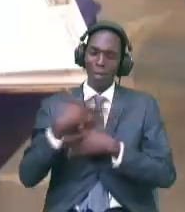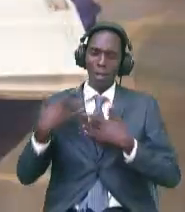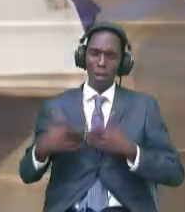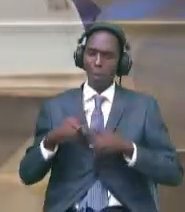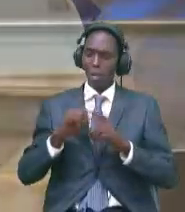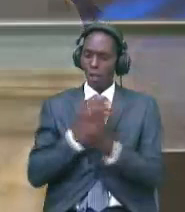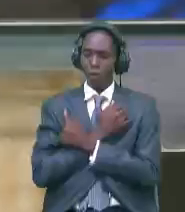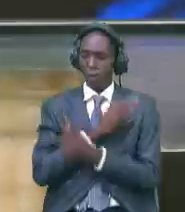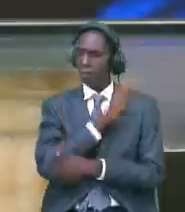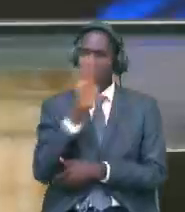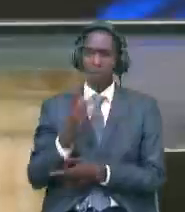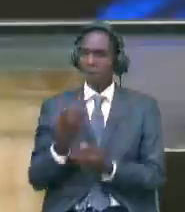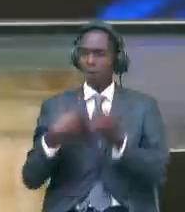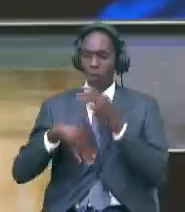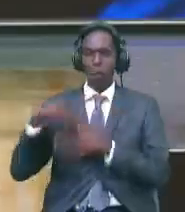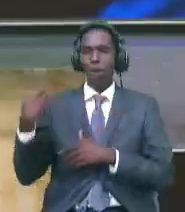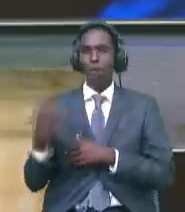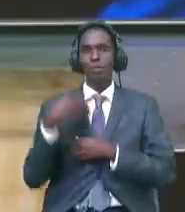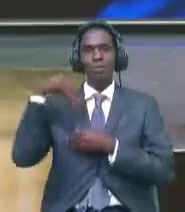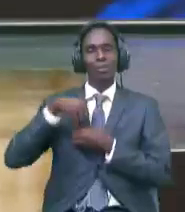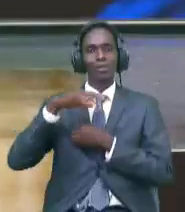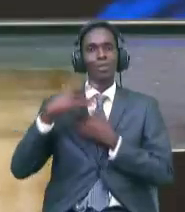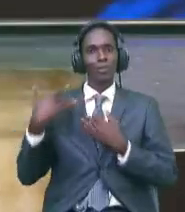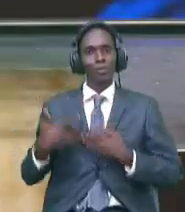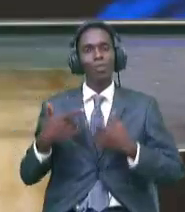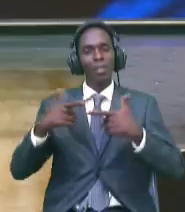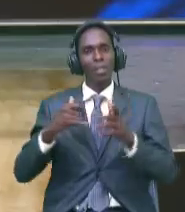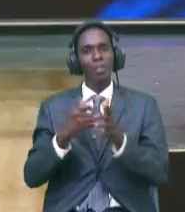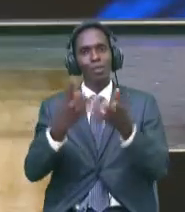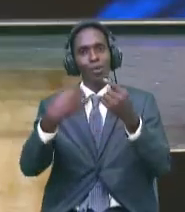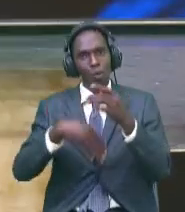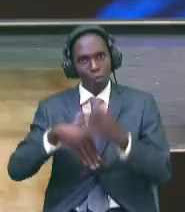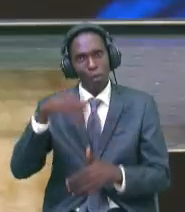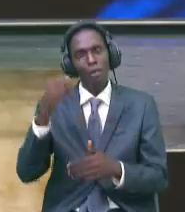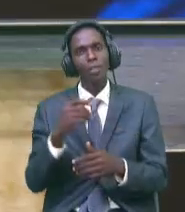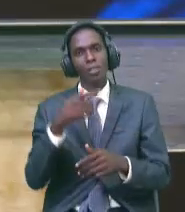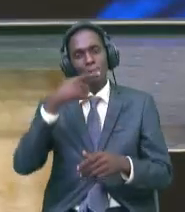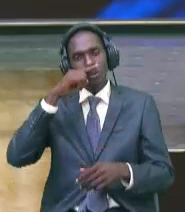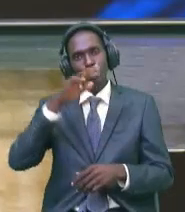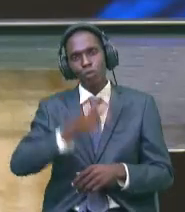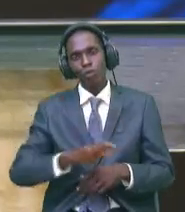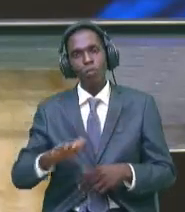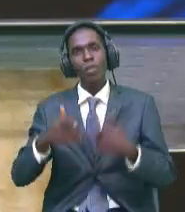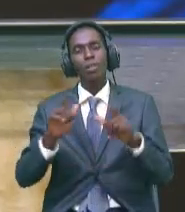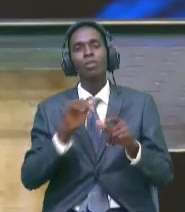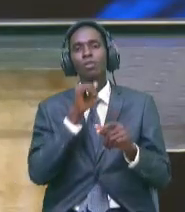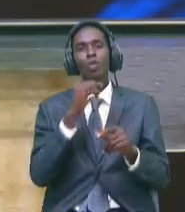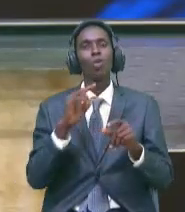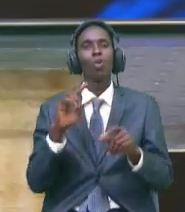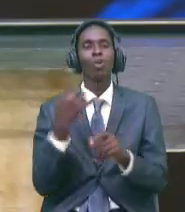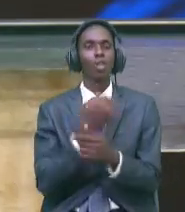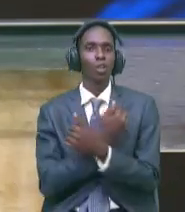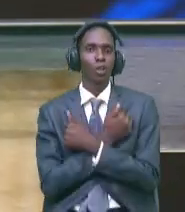out. Don't let it be only in song, only in word. Little children, let us not love in word, neither